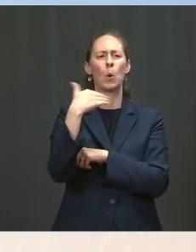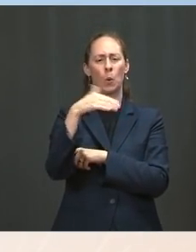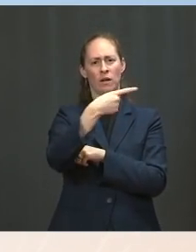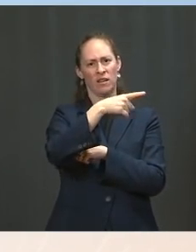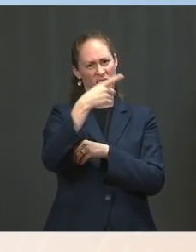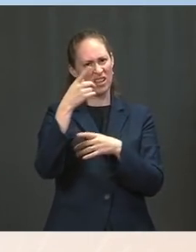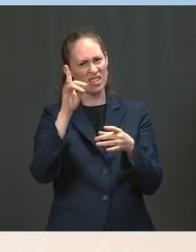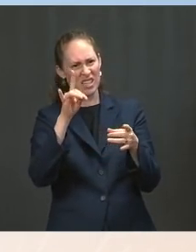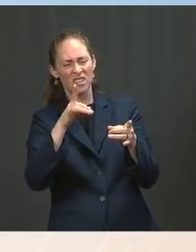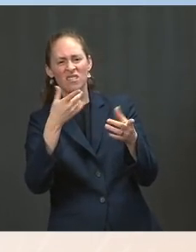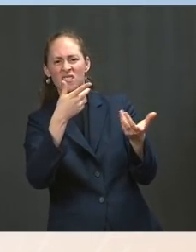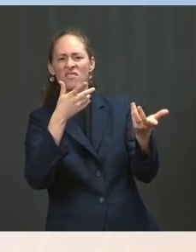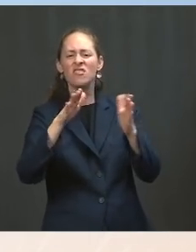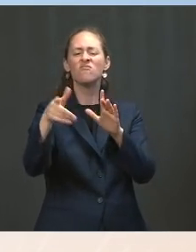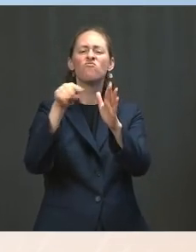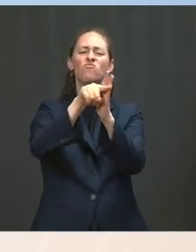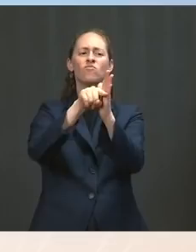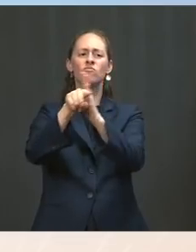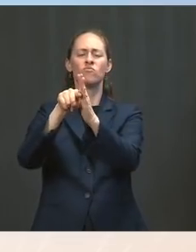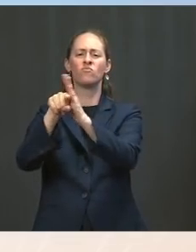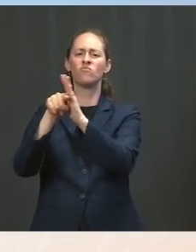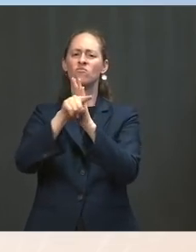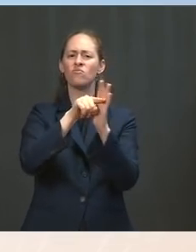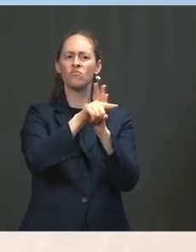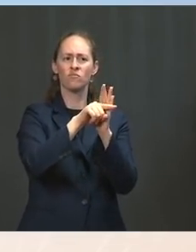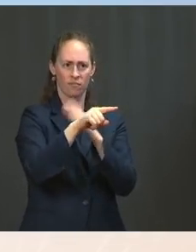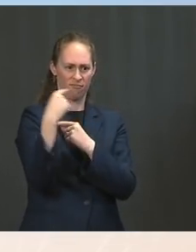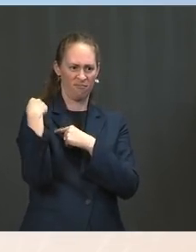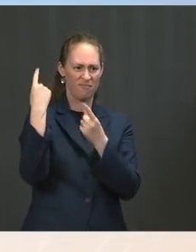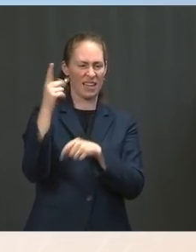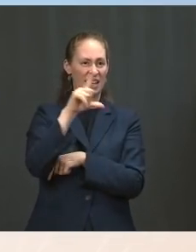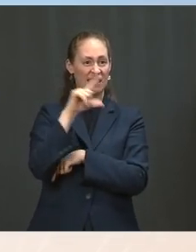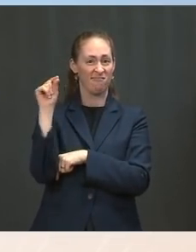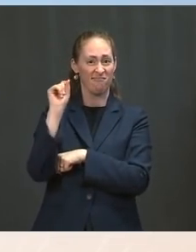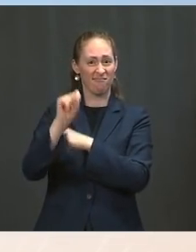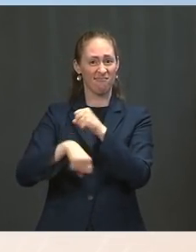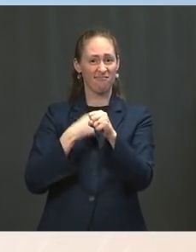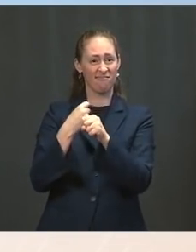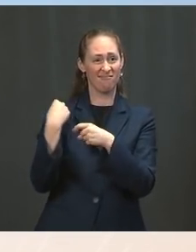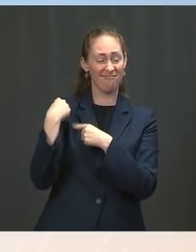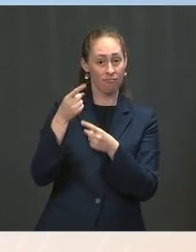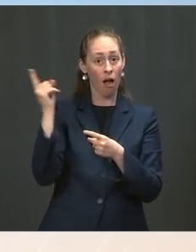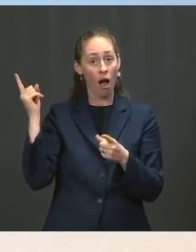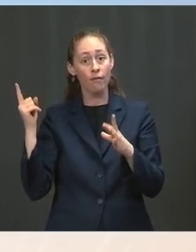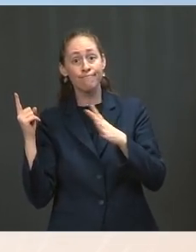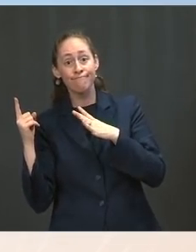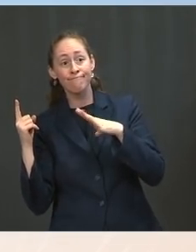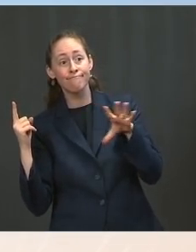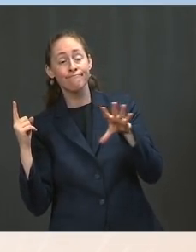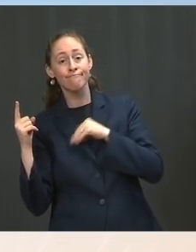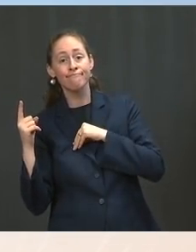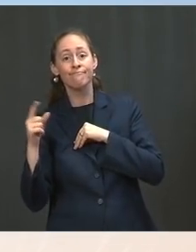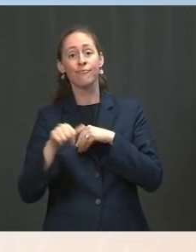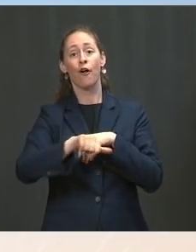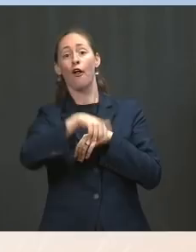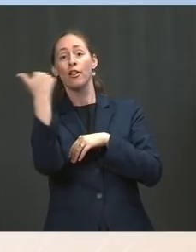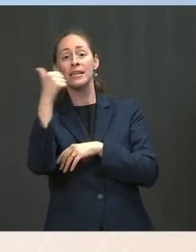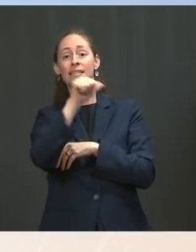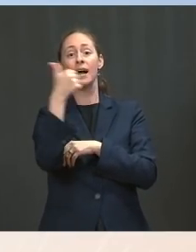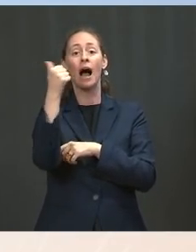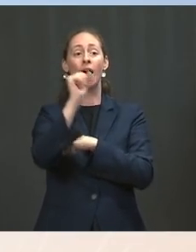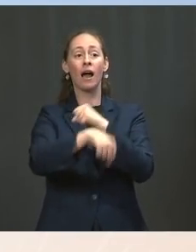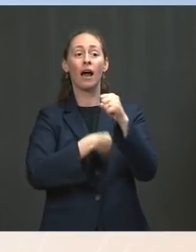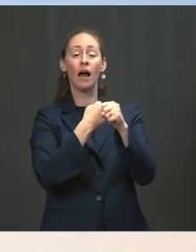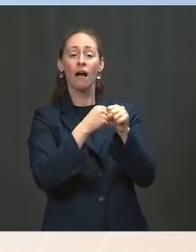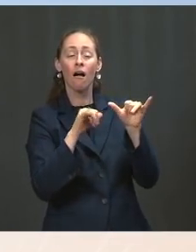and women through 2 decades of war, a war that the president was not prepared to continue for a 3rd decade. So we have no illusions about